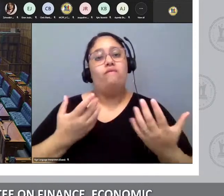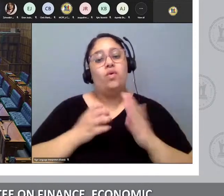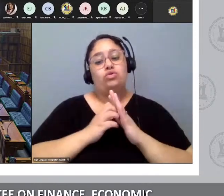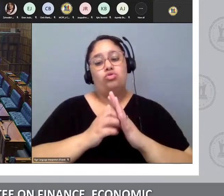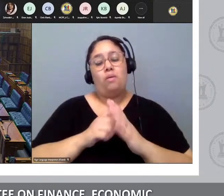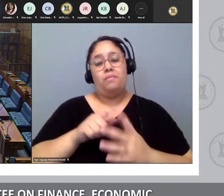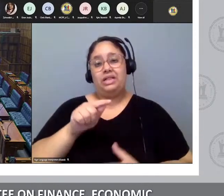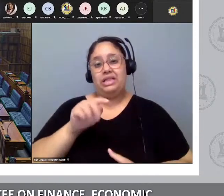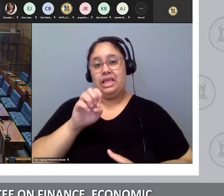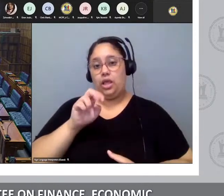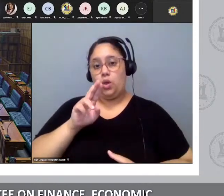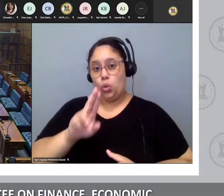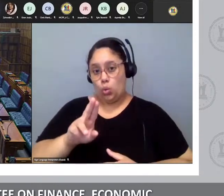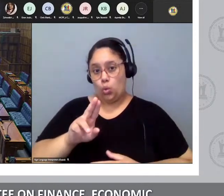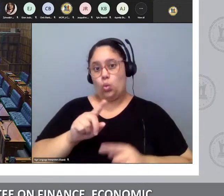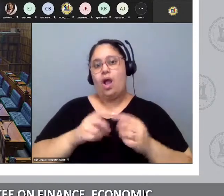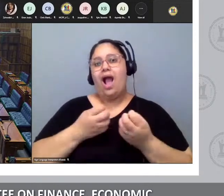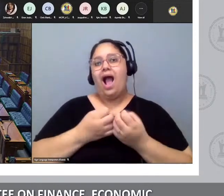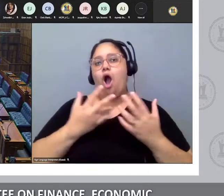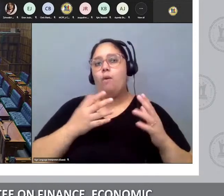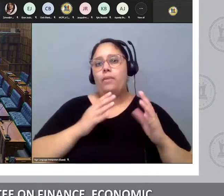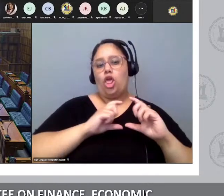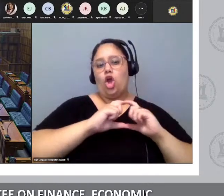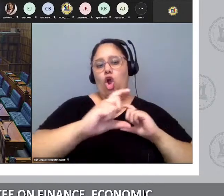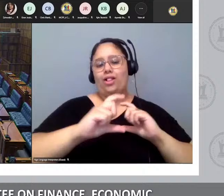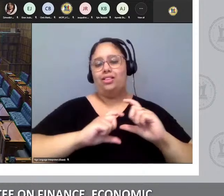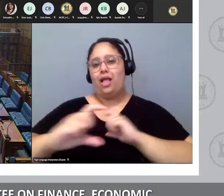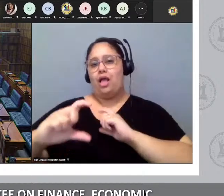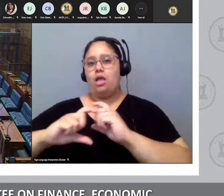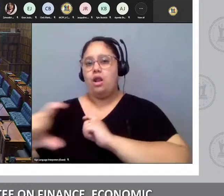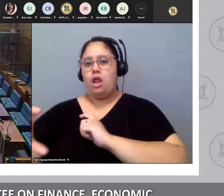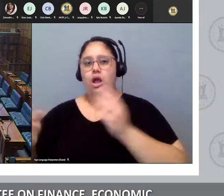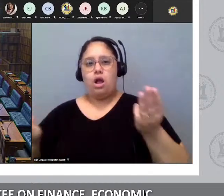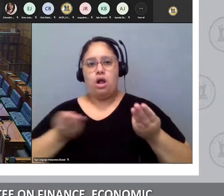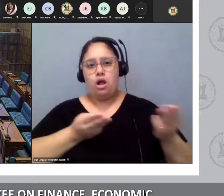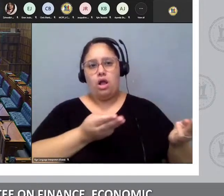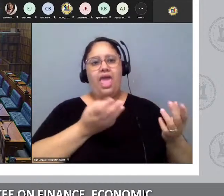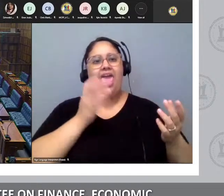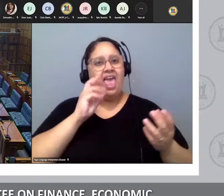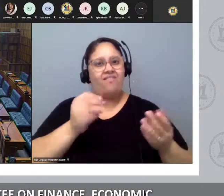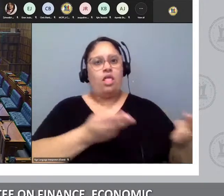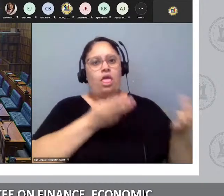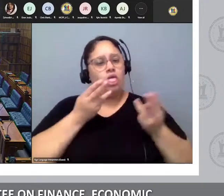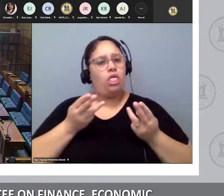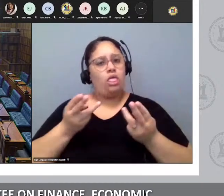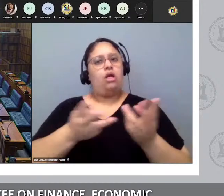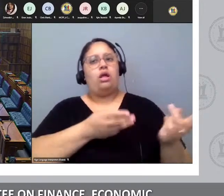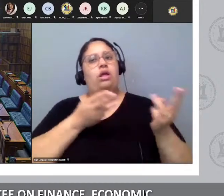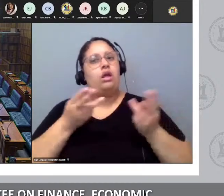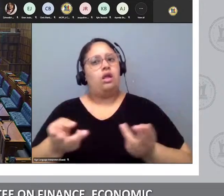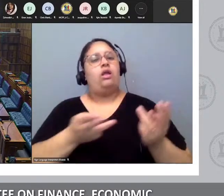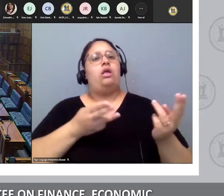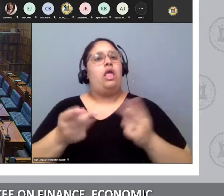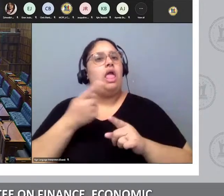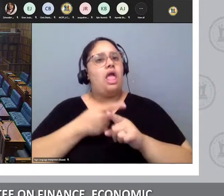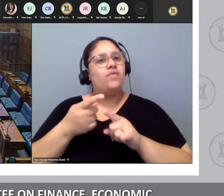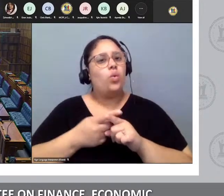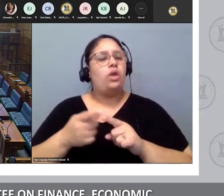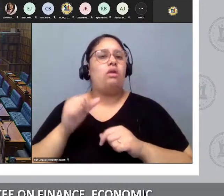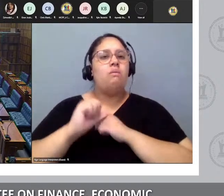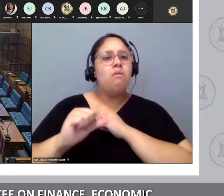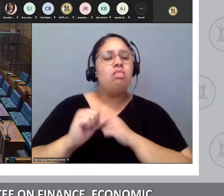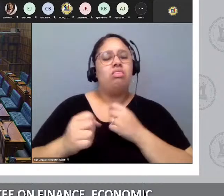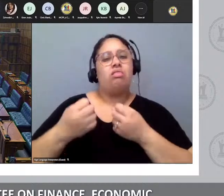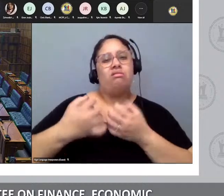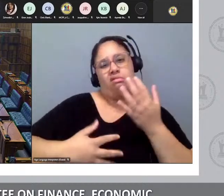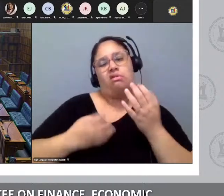container number of containers handled every day or per week or or per month Etc